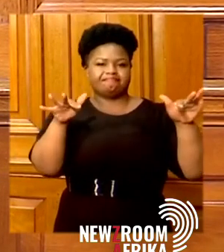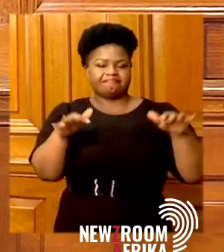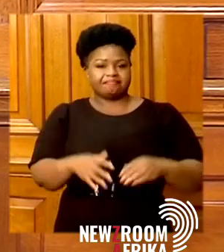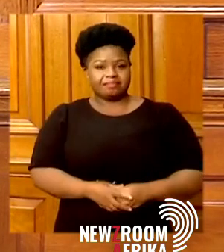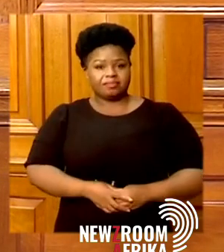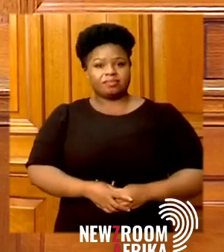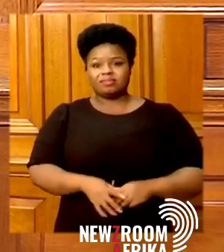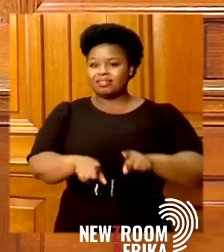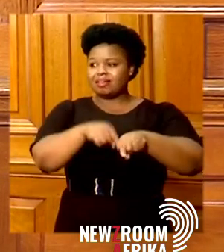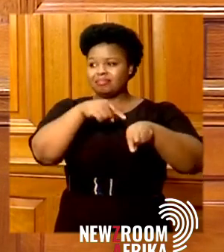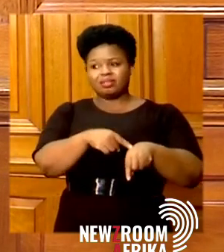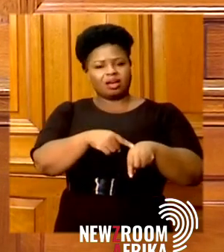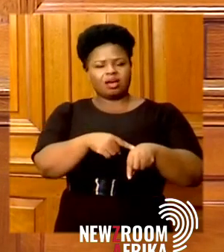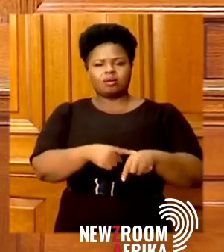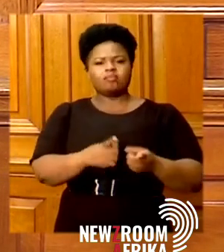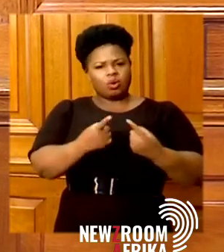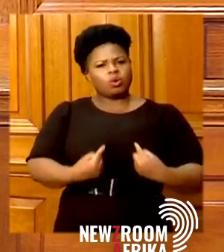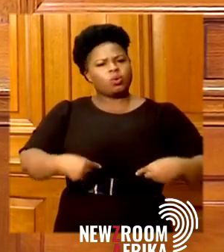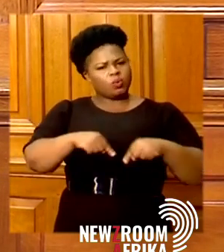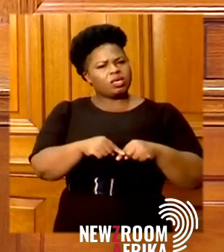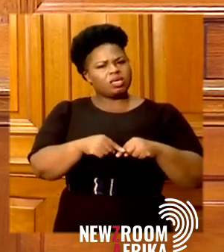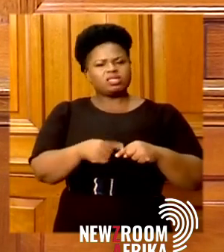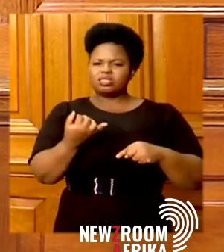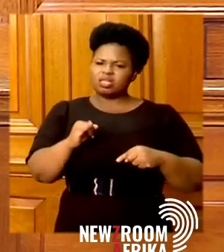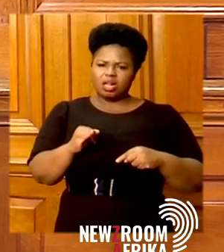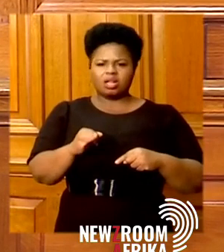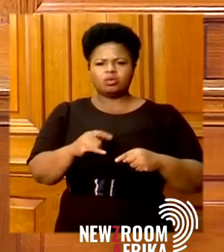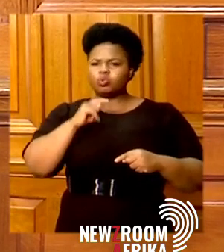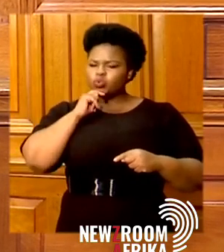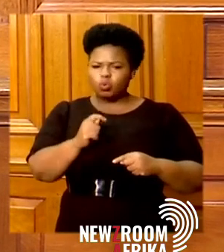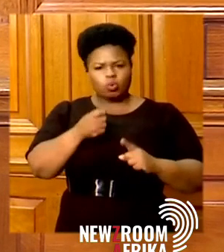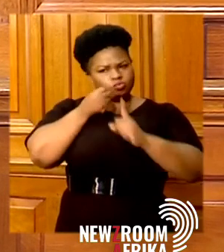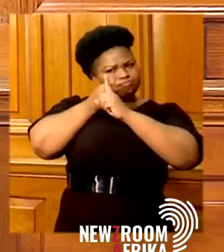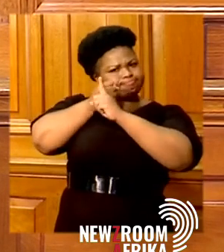It has also not dampened our spirit or weakened our resolve